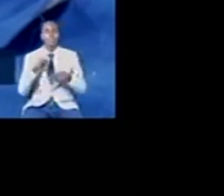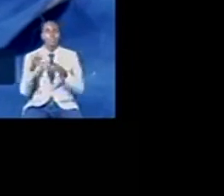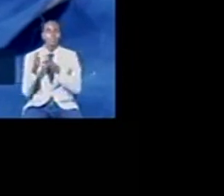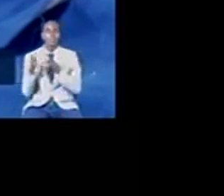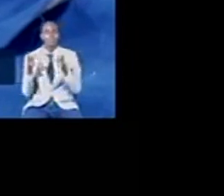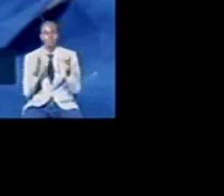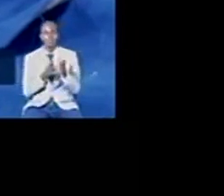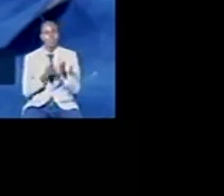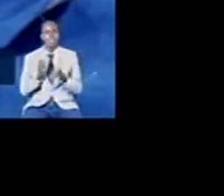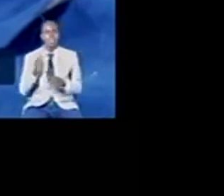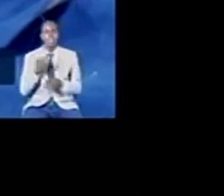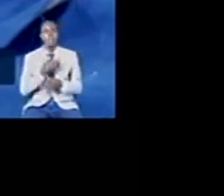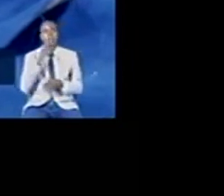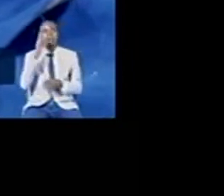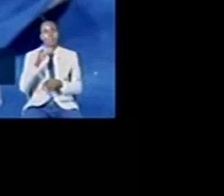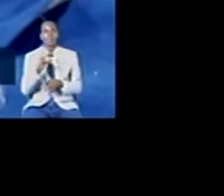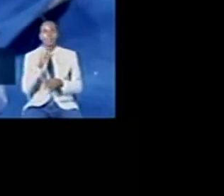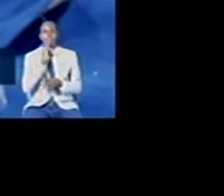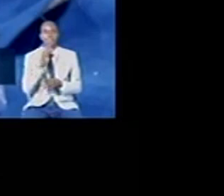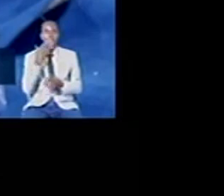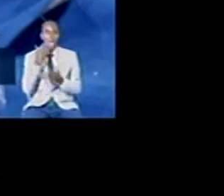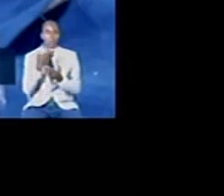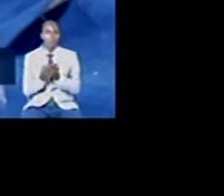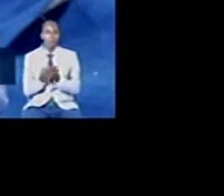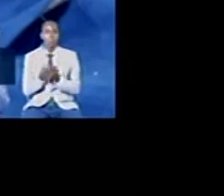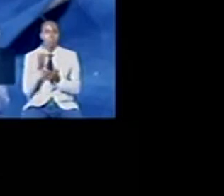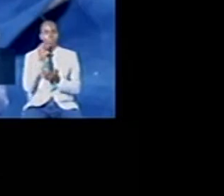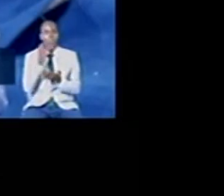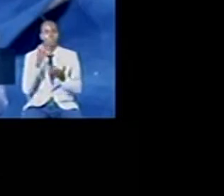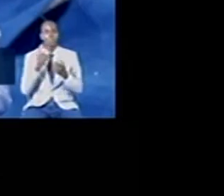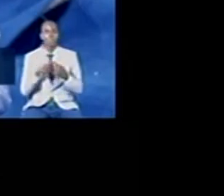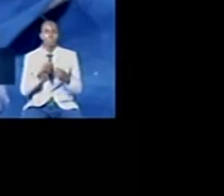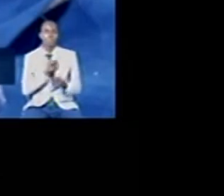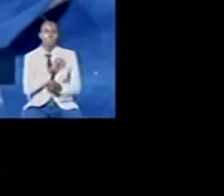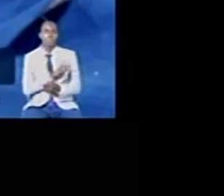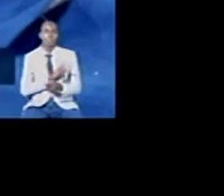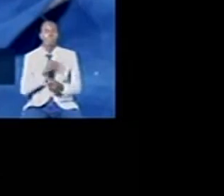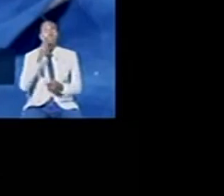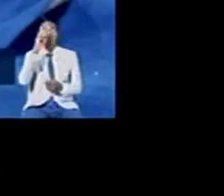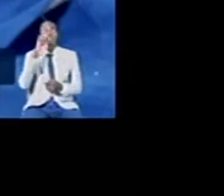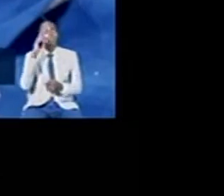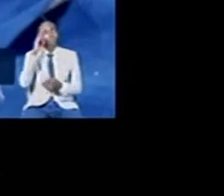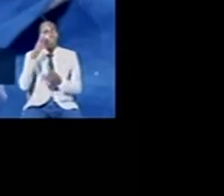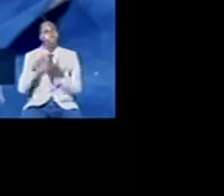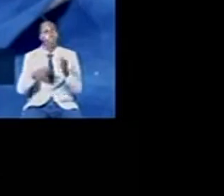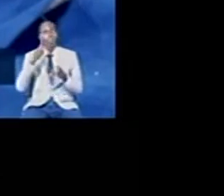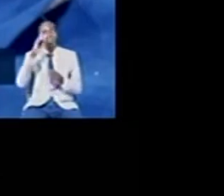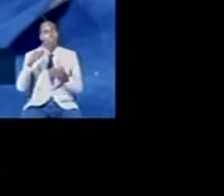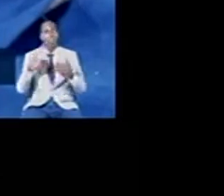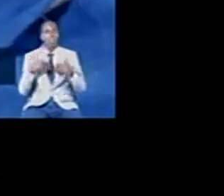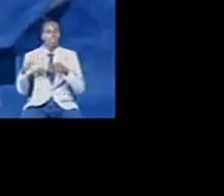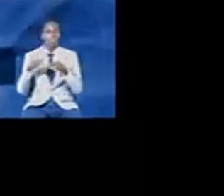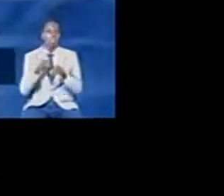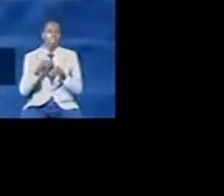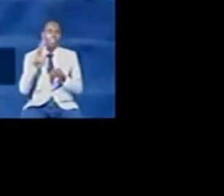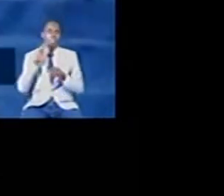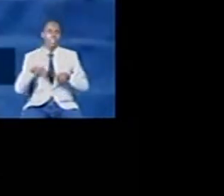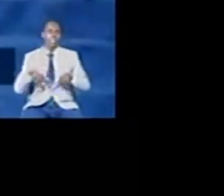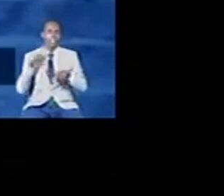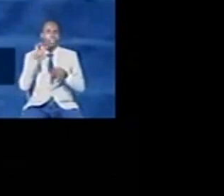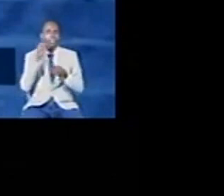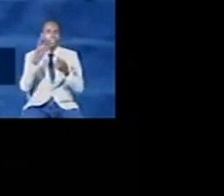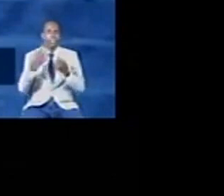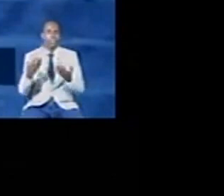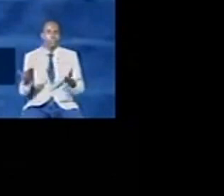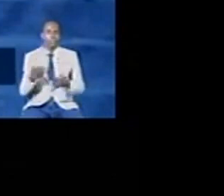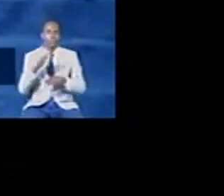God is good. I really want to appreciate God for what God has done in my life. I came here on Wednesday, and as